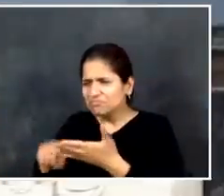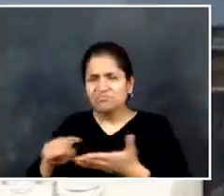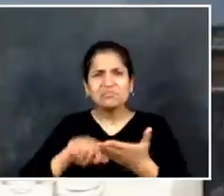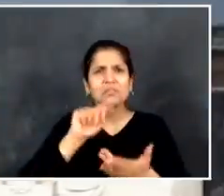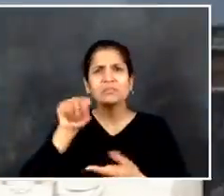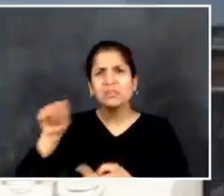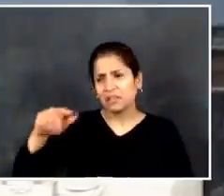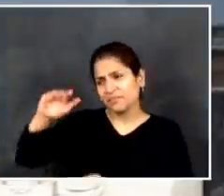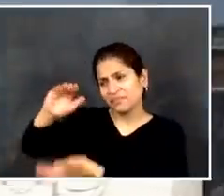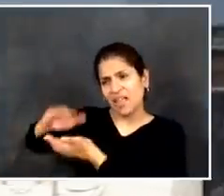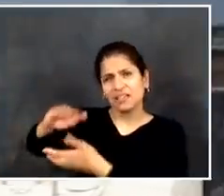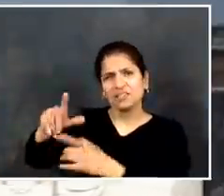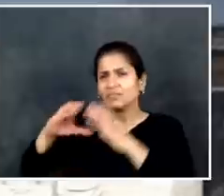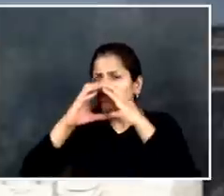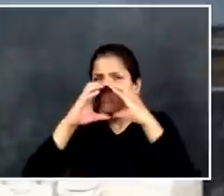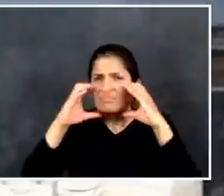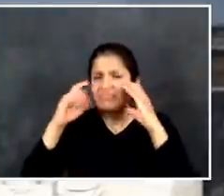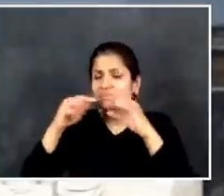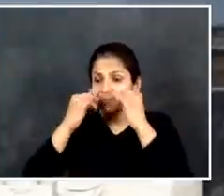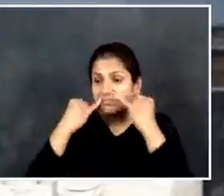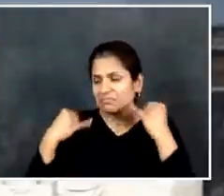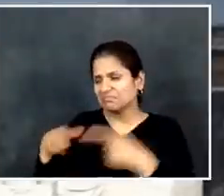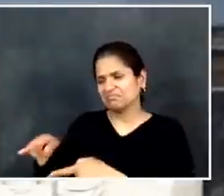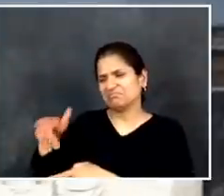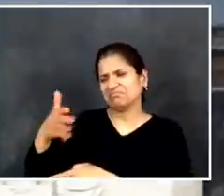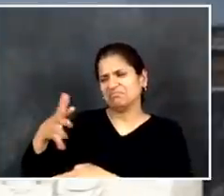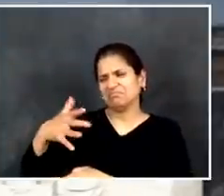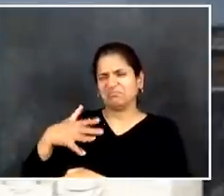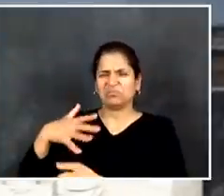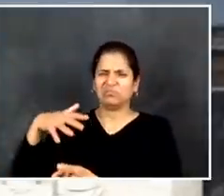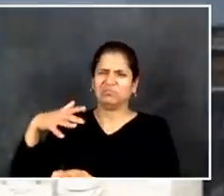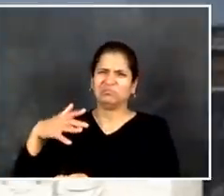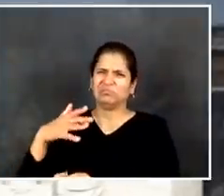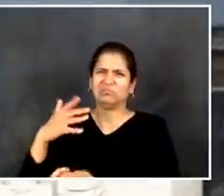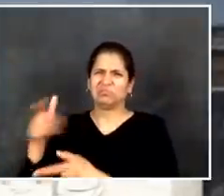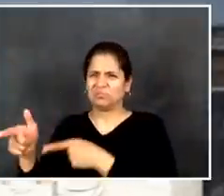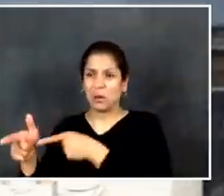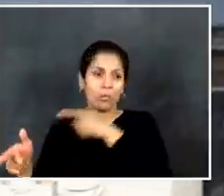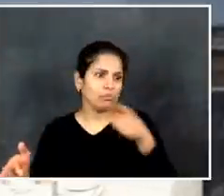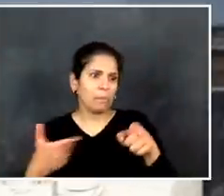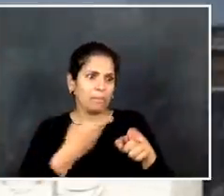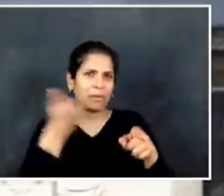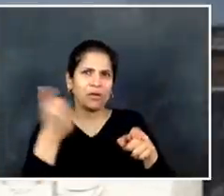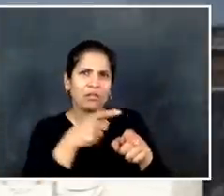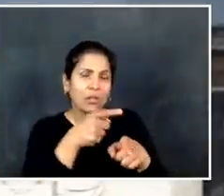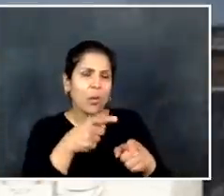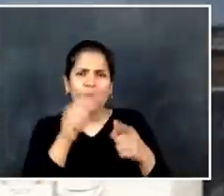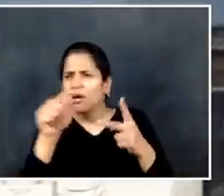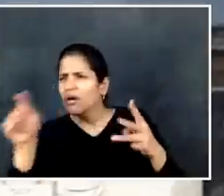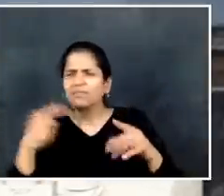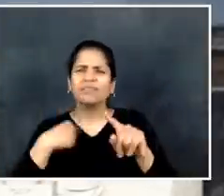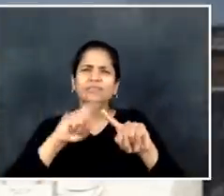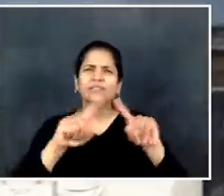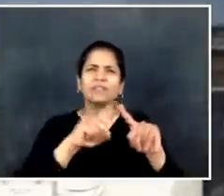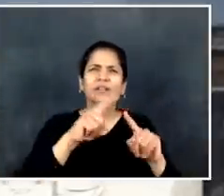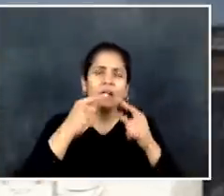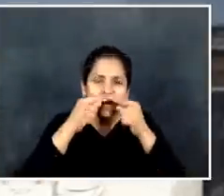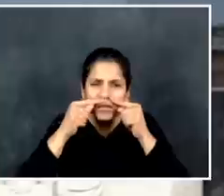be better techniques for treating this particular new disease